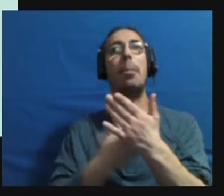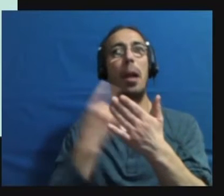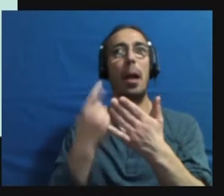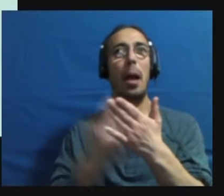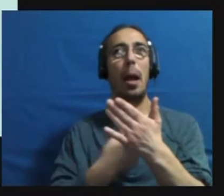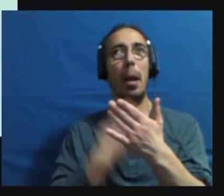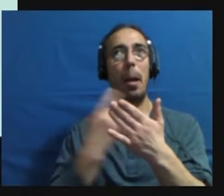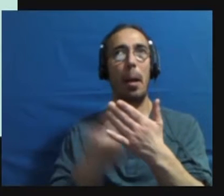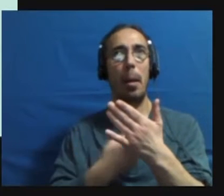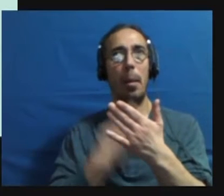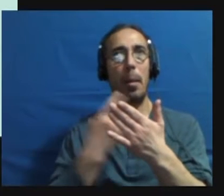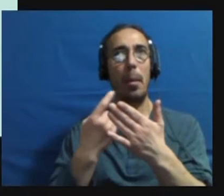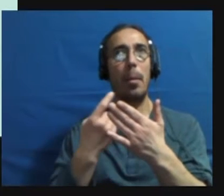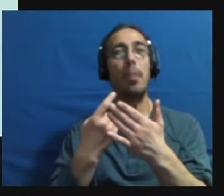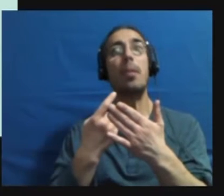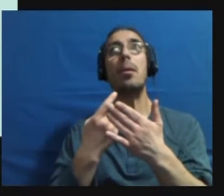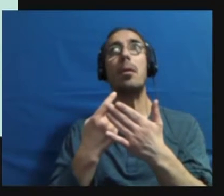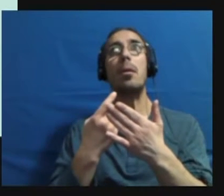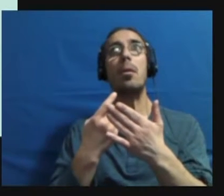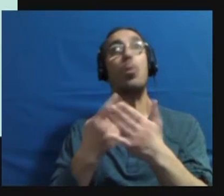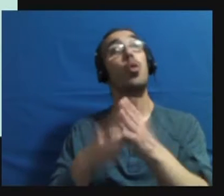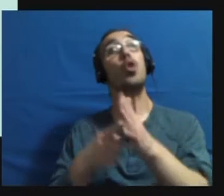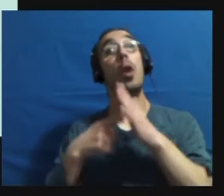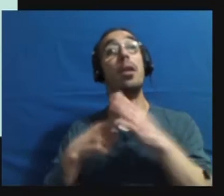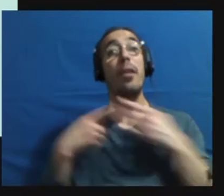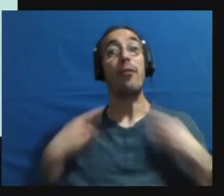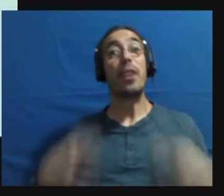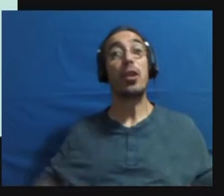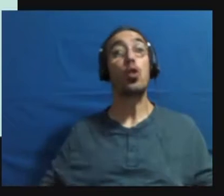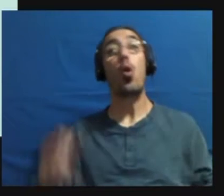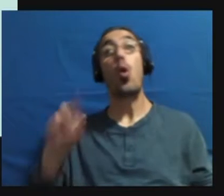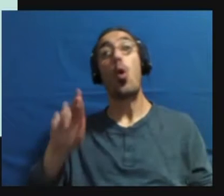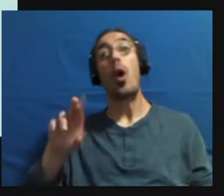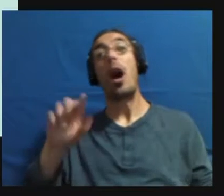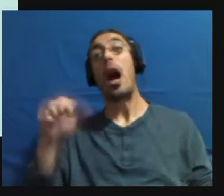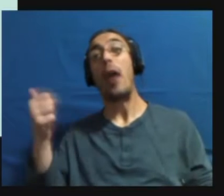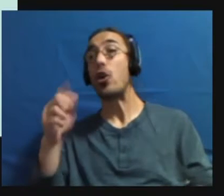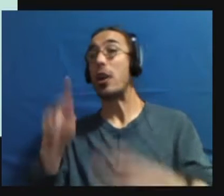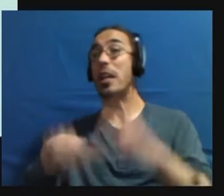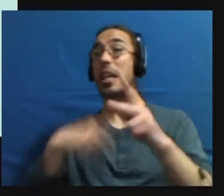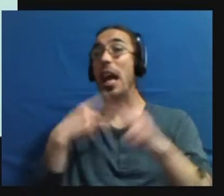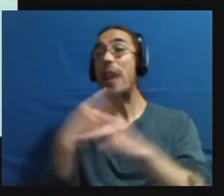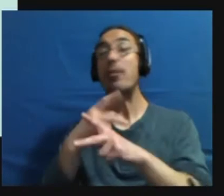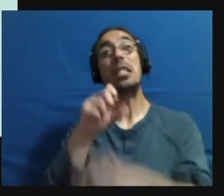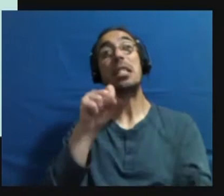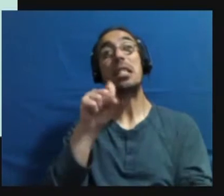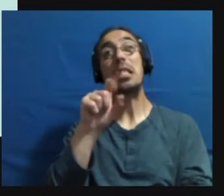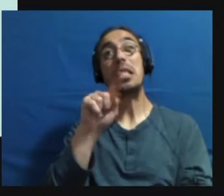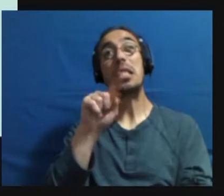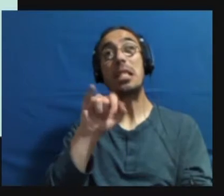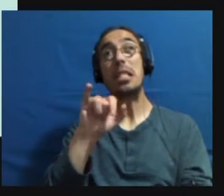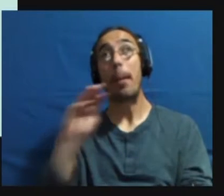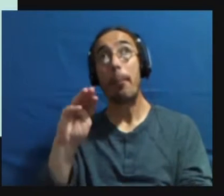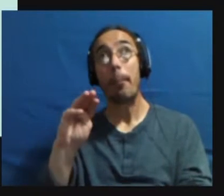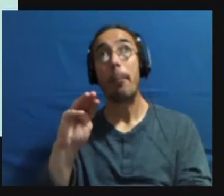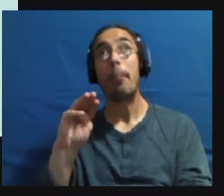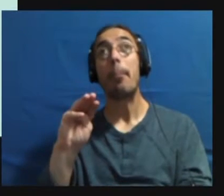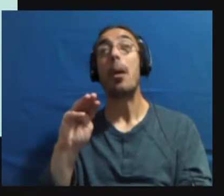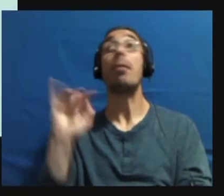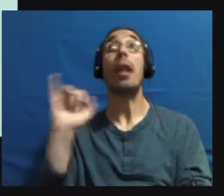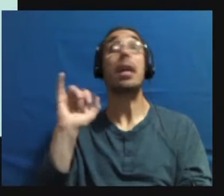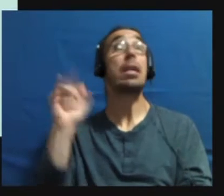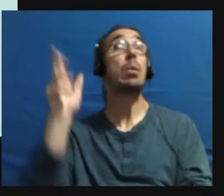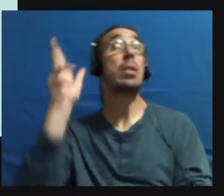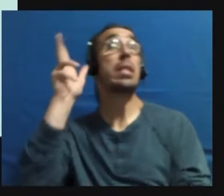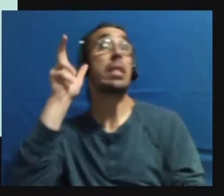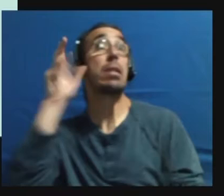in a physical or other kind of STEM way. So we might be taking in sound